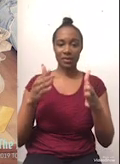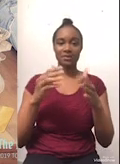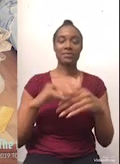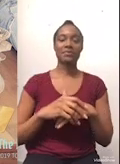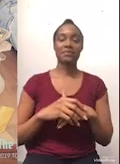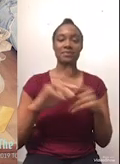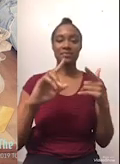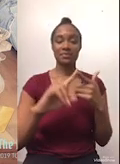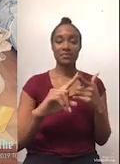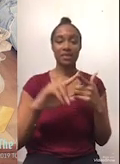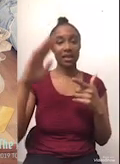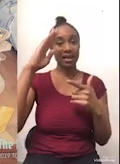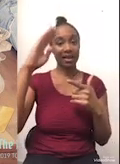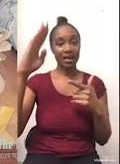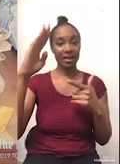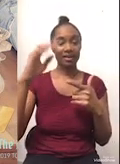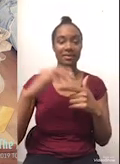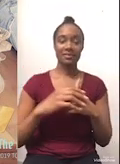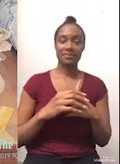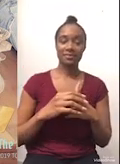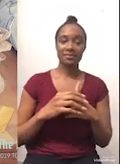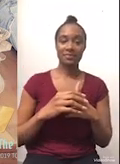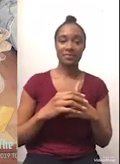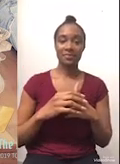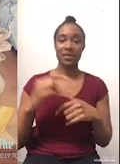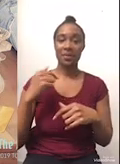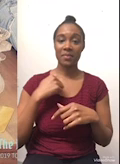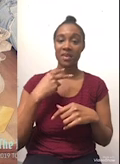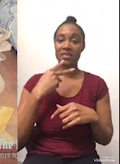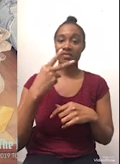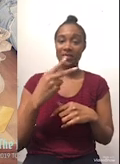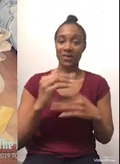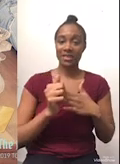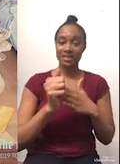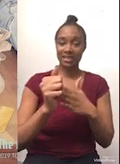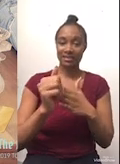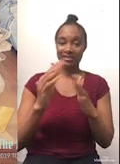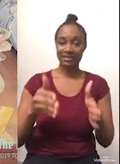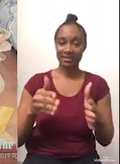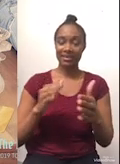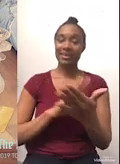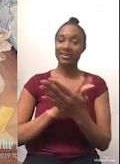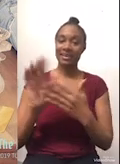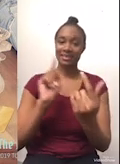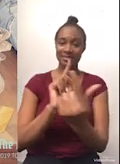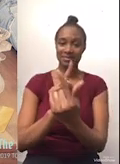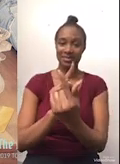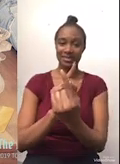guys. My name is Kun from Uptension. I am the vice leader of the group. I am so glad to meet you.